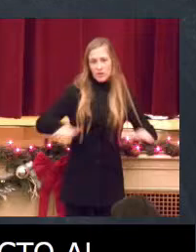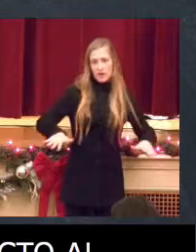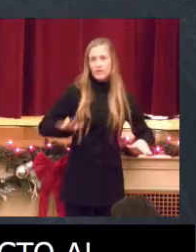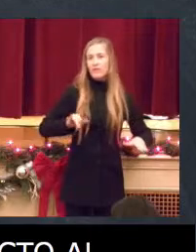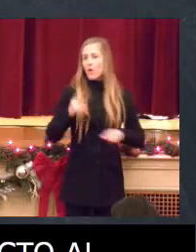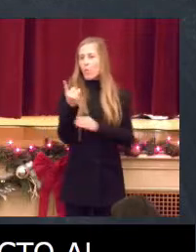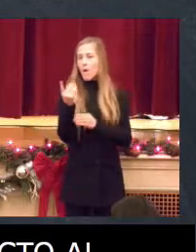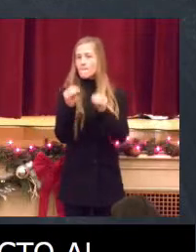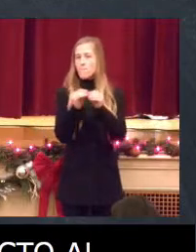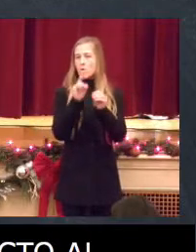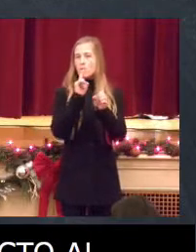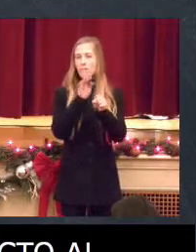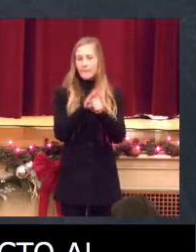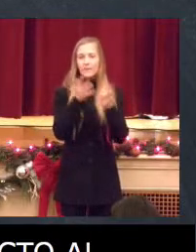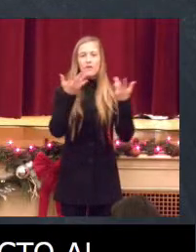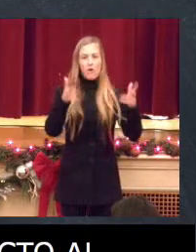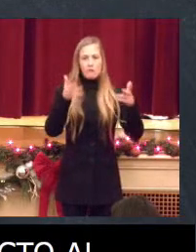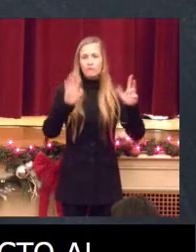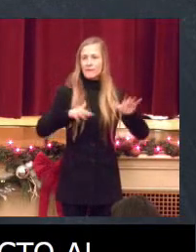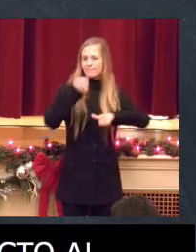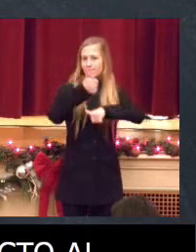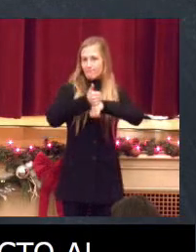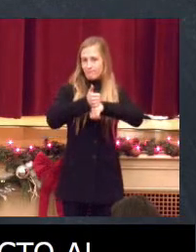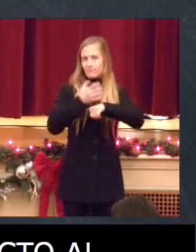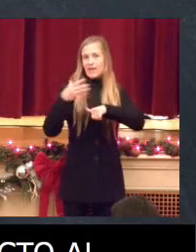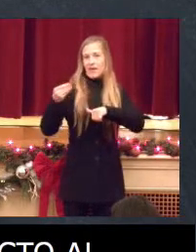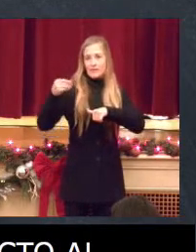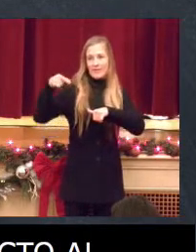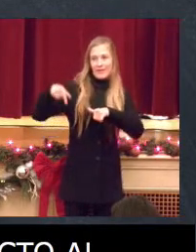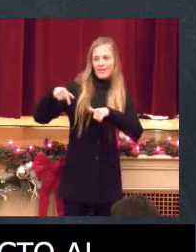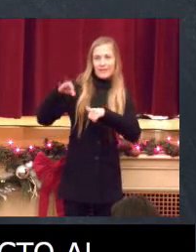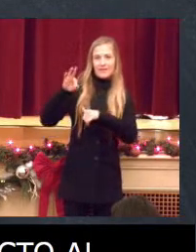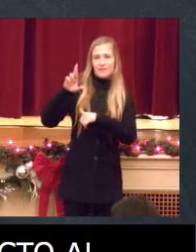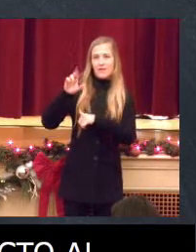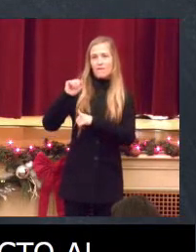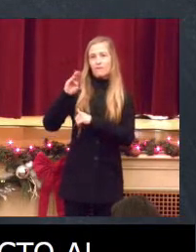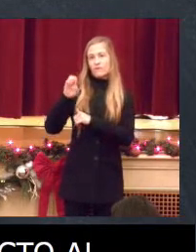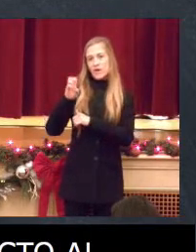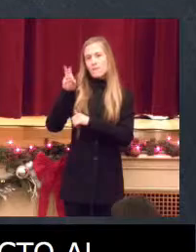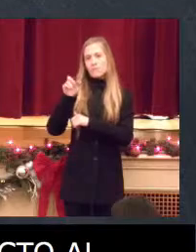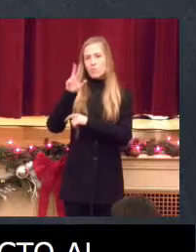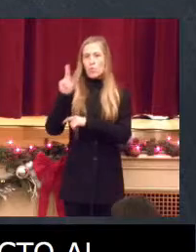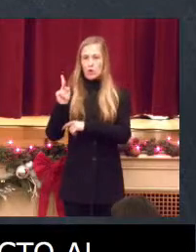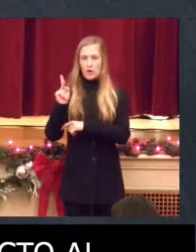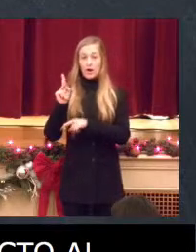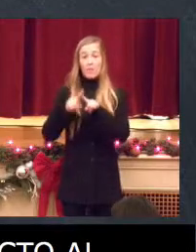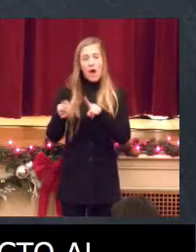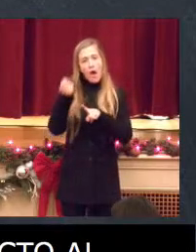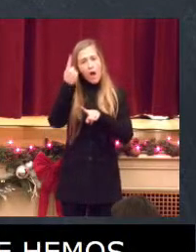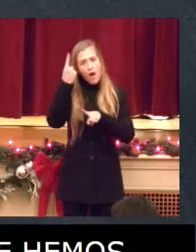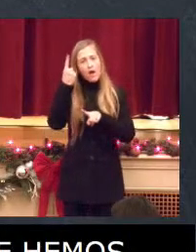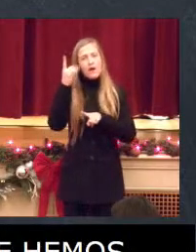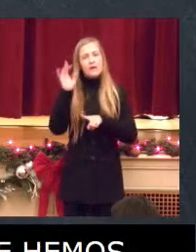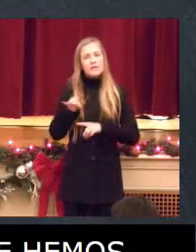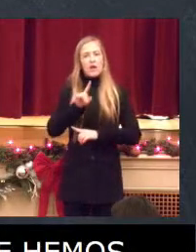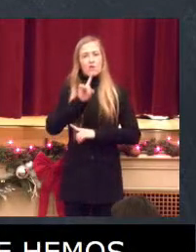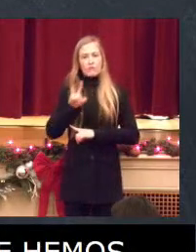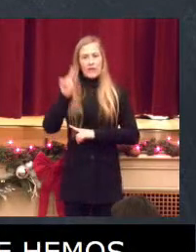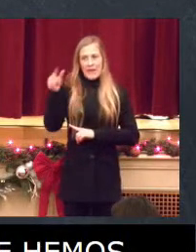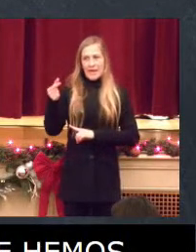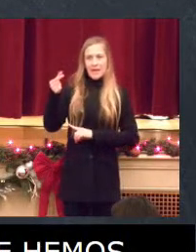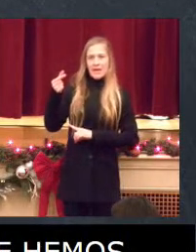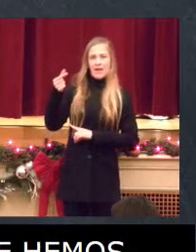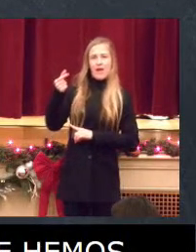commitment that we've made kind of outside of this framework. But the framework really is a governance